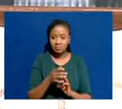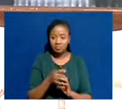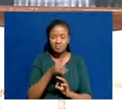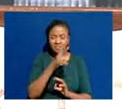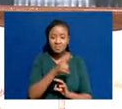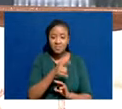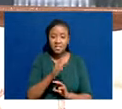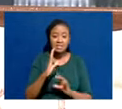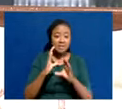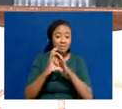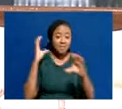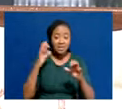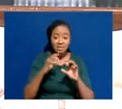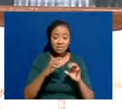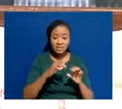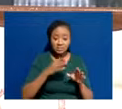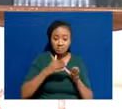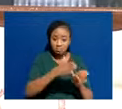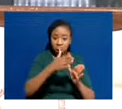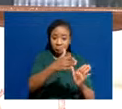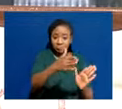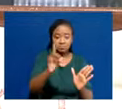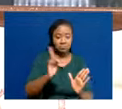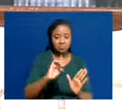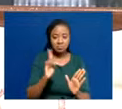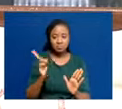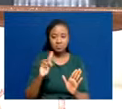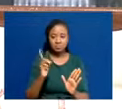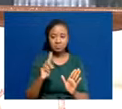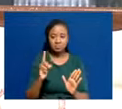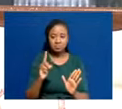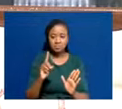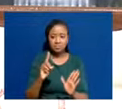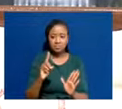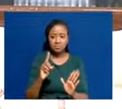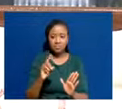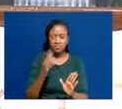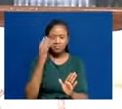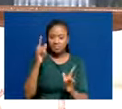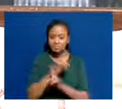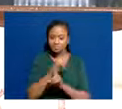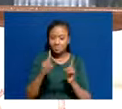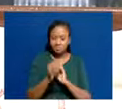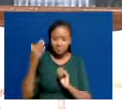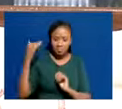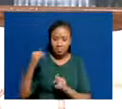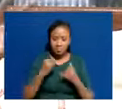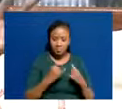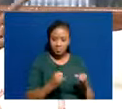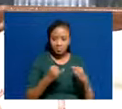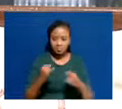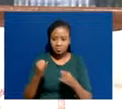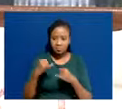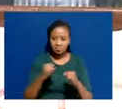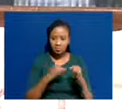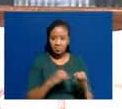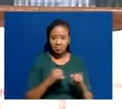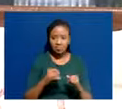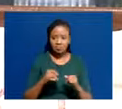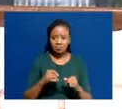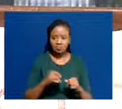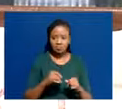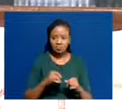terminal. All of the trials that have been tried, even during NMS time, ETC failed. Even just the human mass passing,